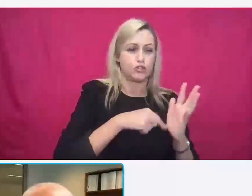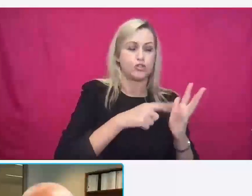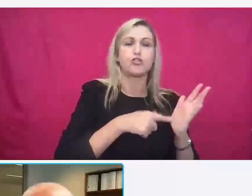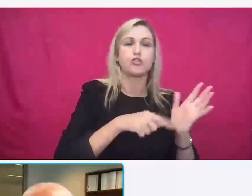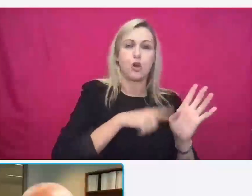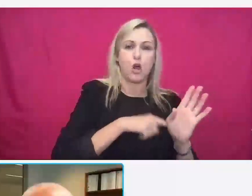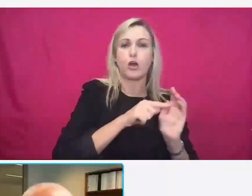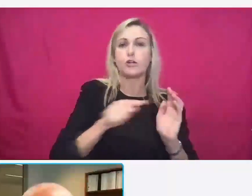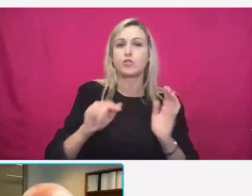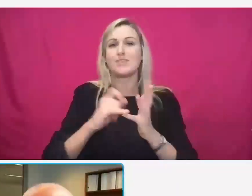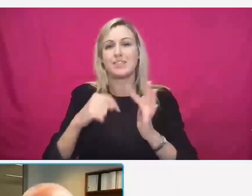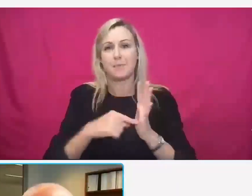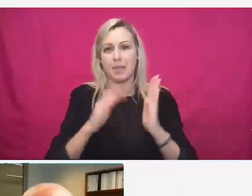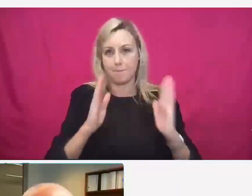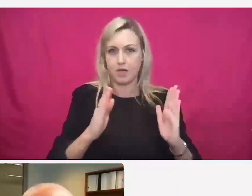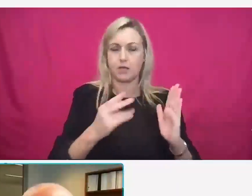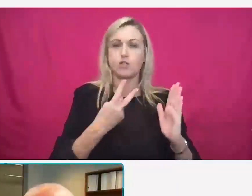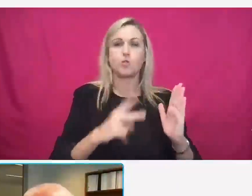yes, correct.